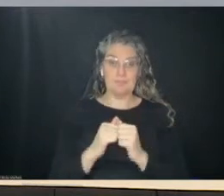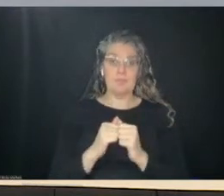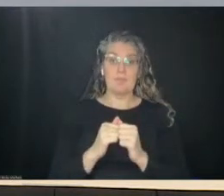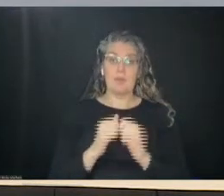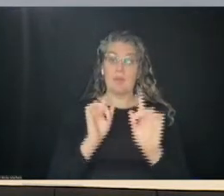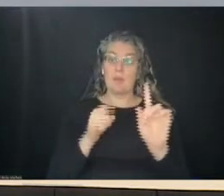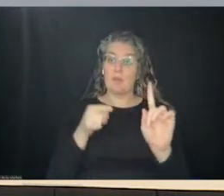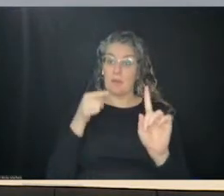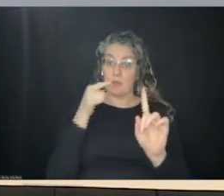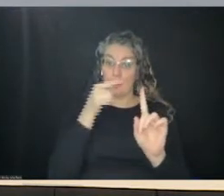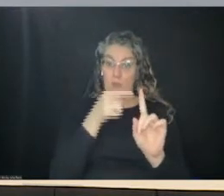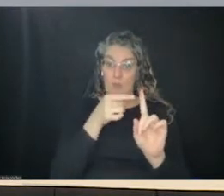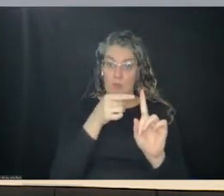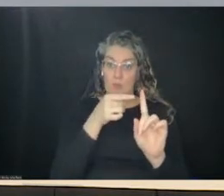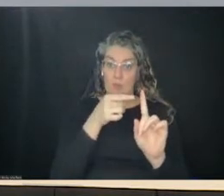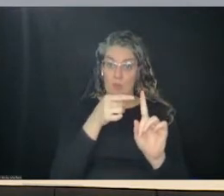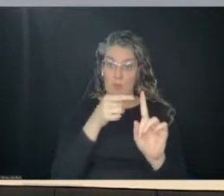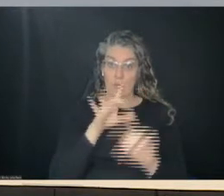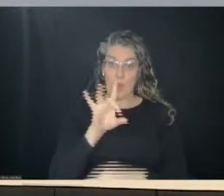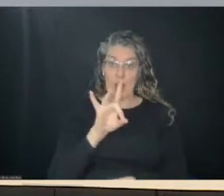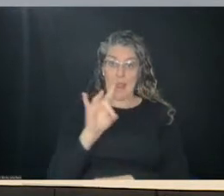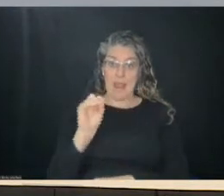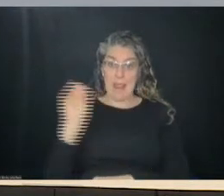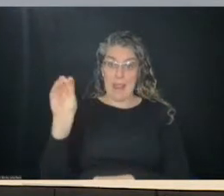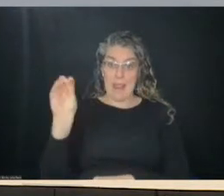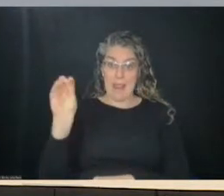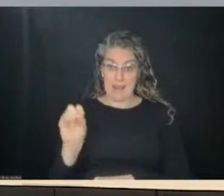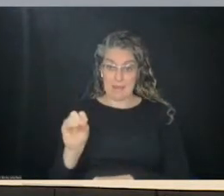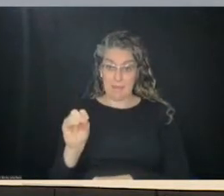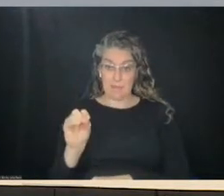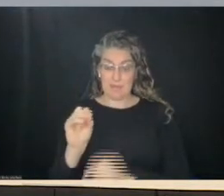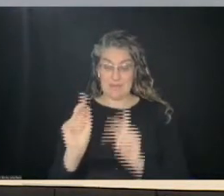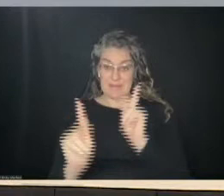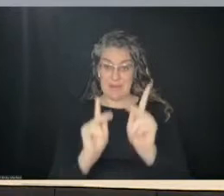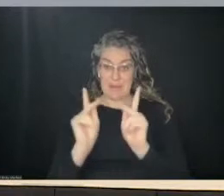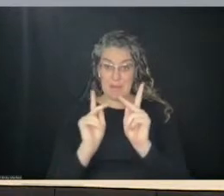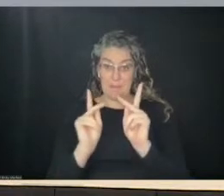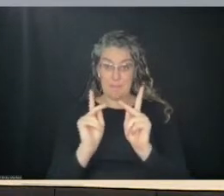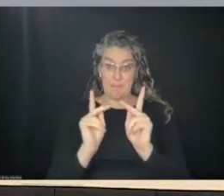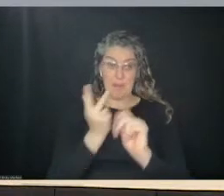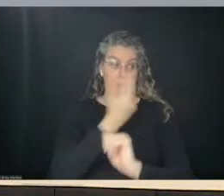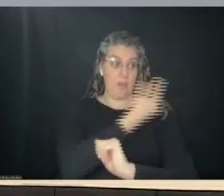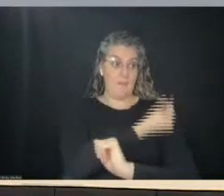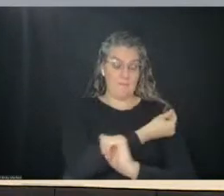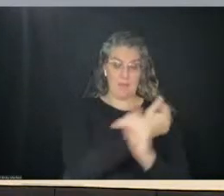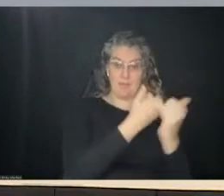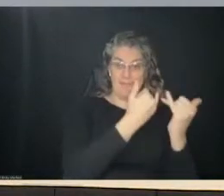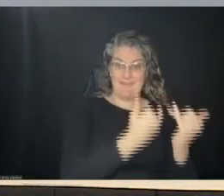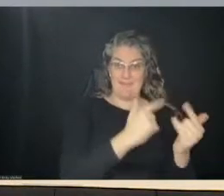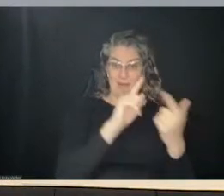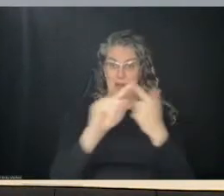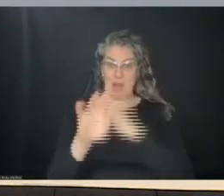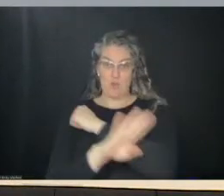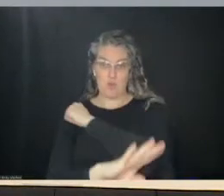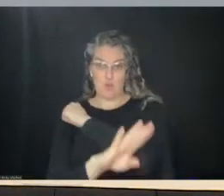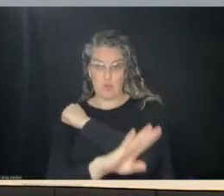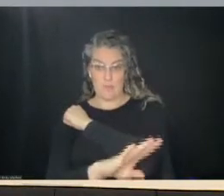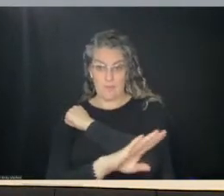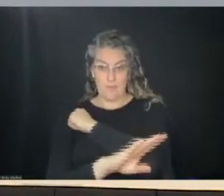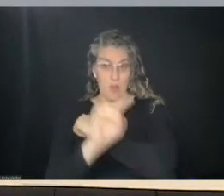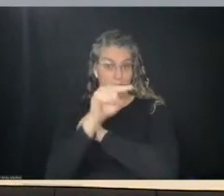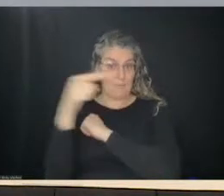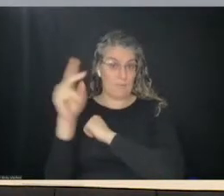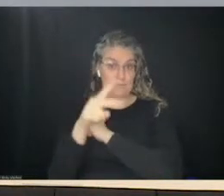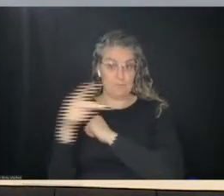of eligible island residents to receive 2 doses of vaccine by the fall, and for those who are in high-risk groups to be fully vaccinated with